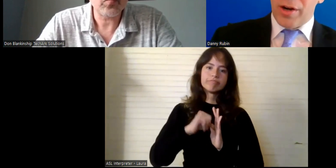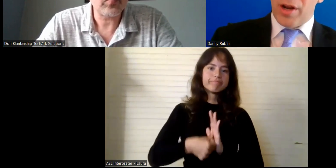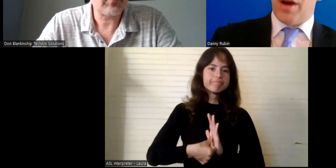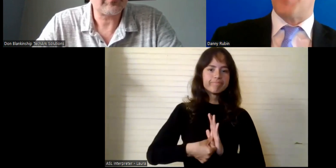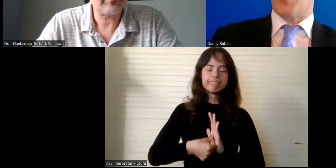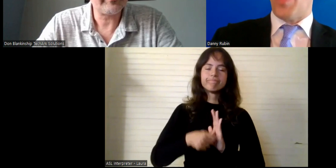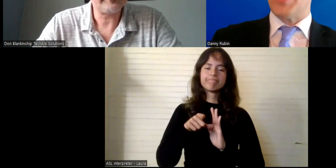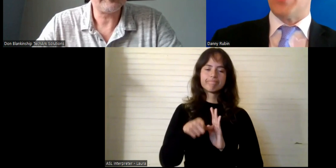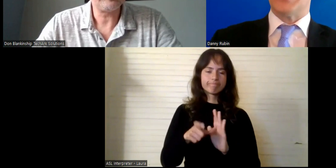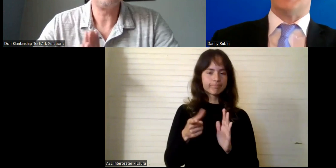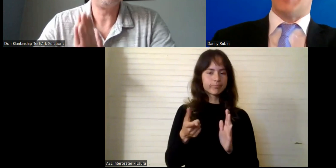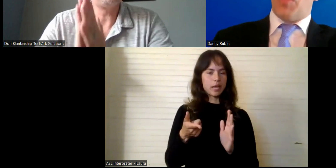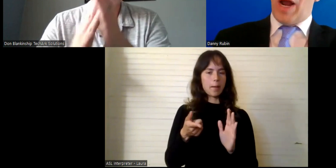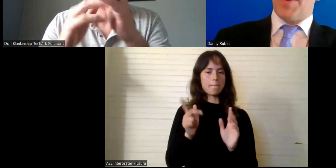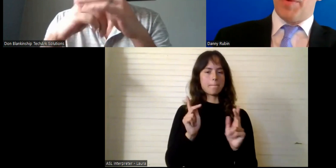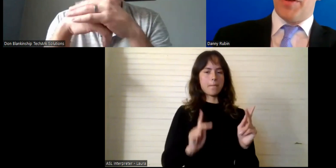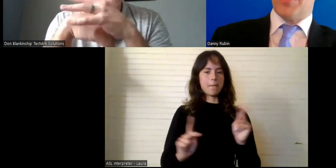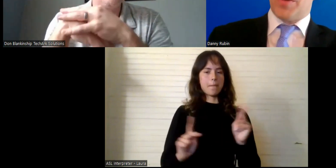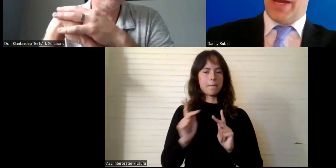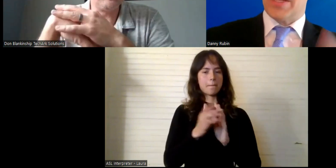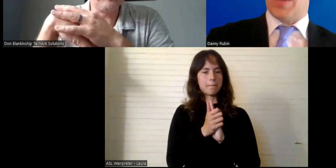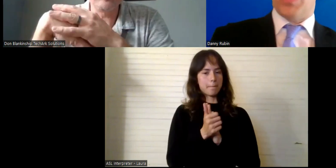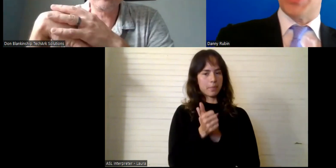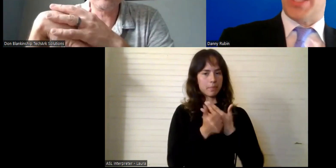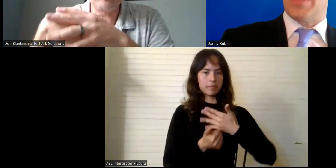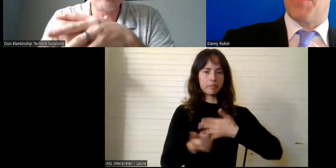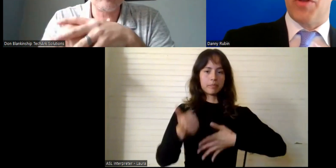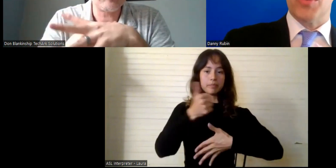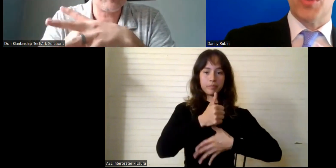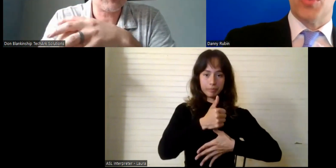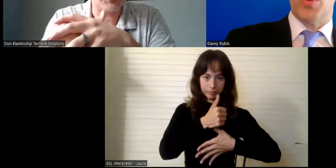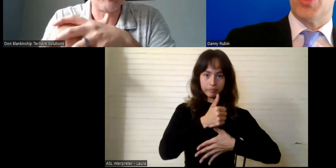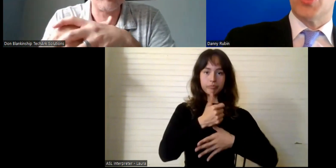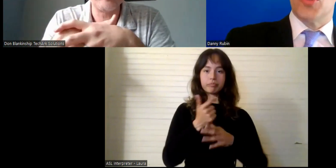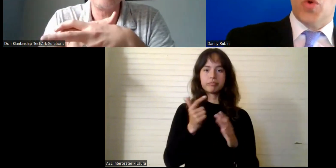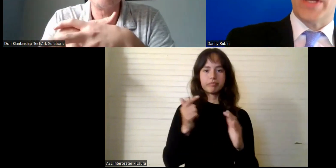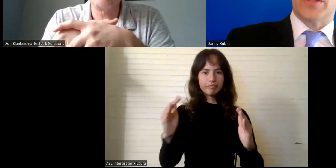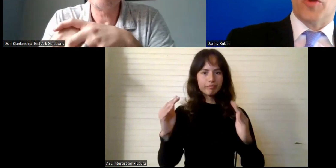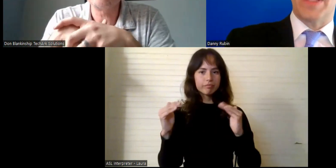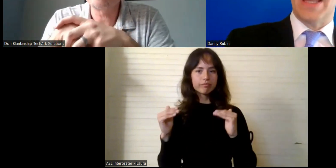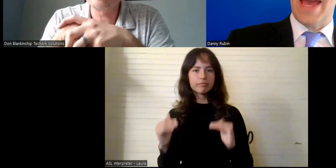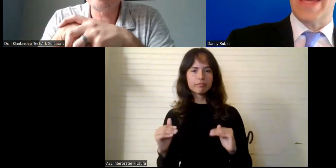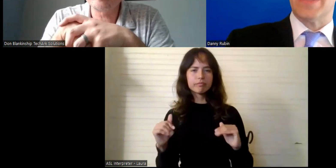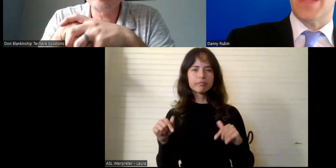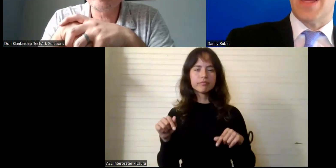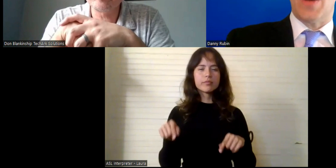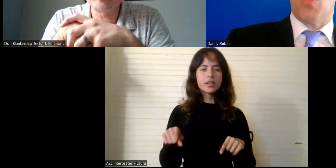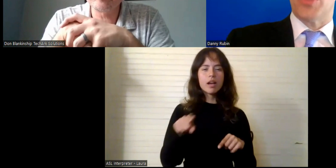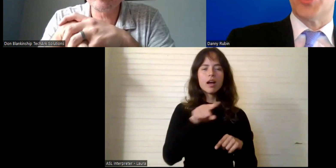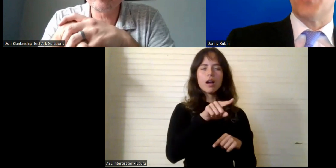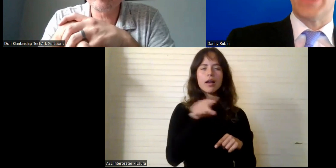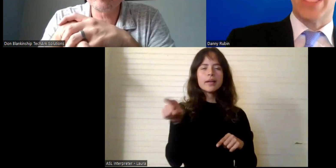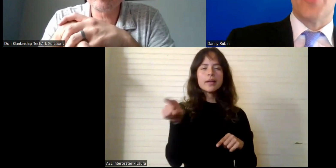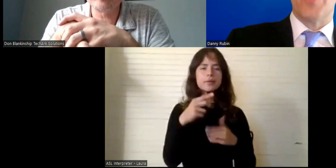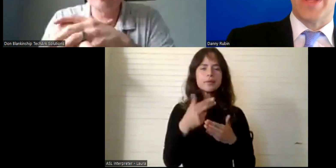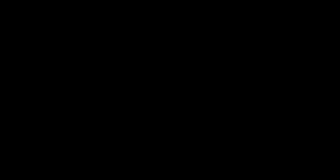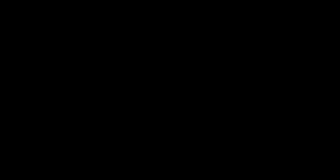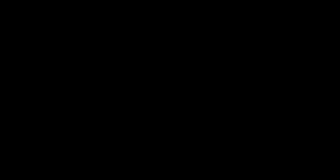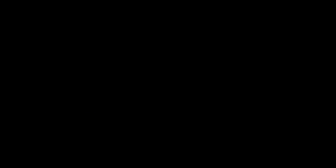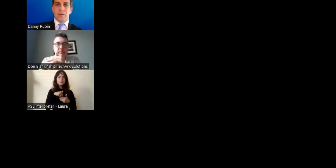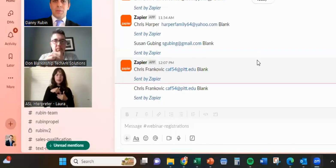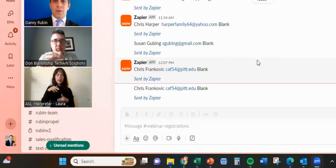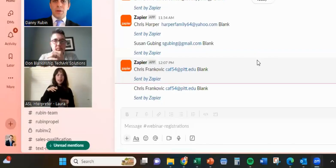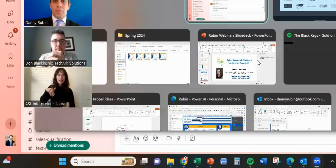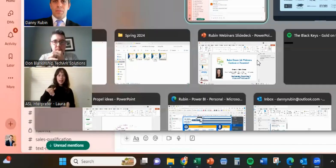very start of our webinar, Don, and then we'll wrap up with you. So hang tight 1 second. For those who joined a little bit late, I want to